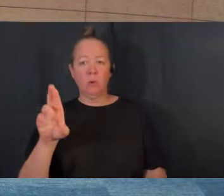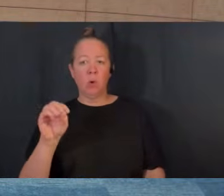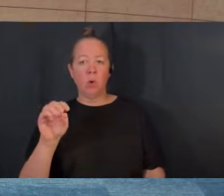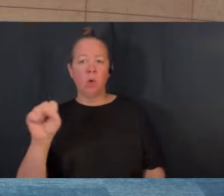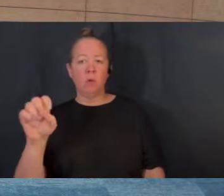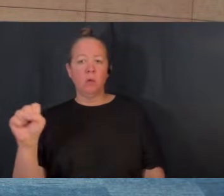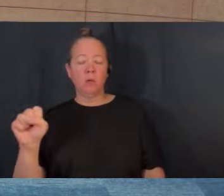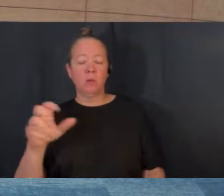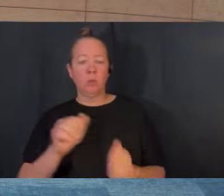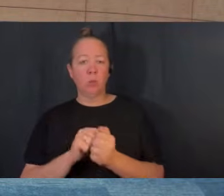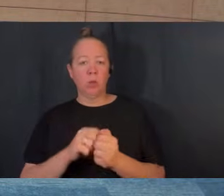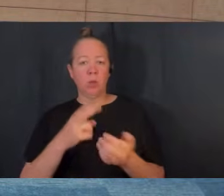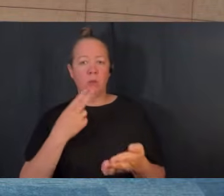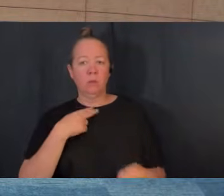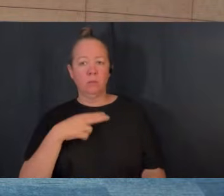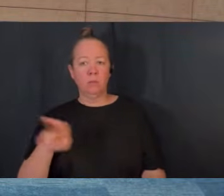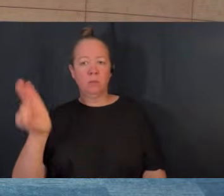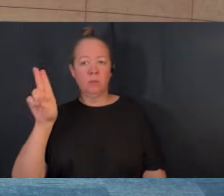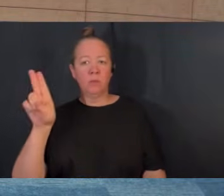257.